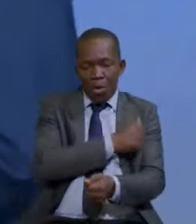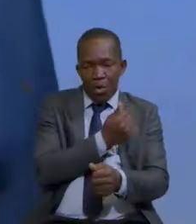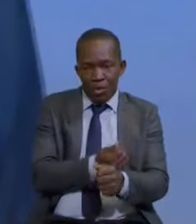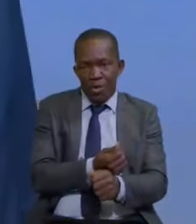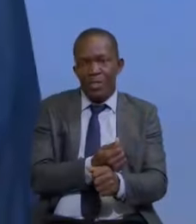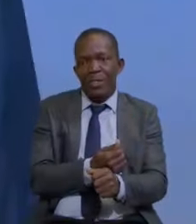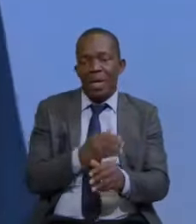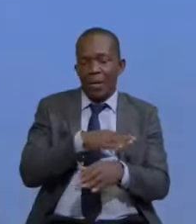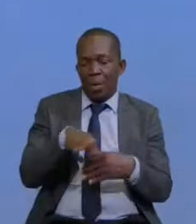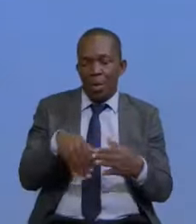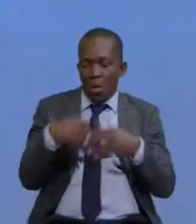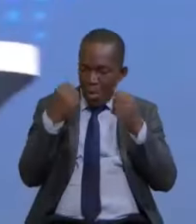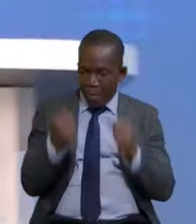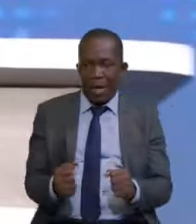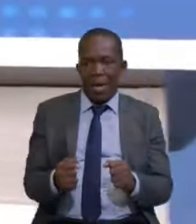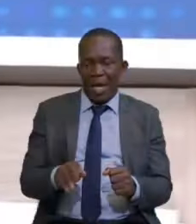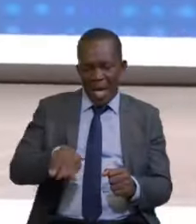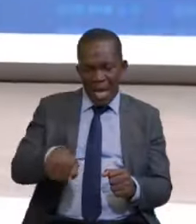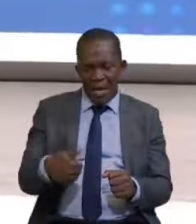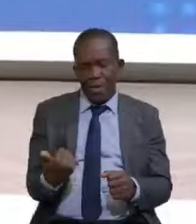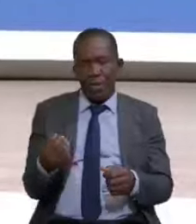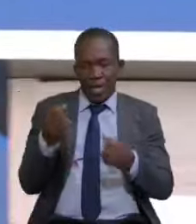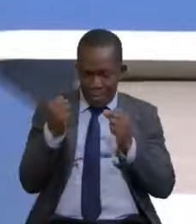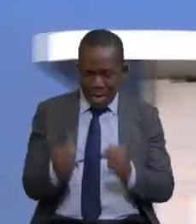power in your life militating